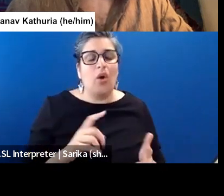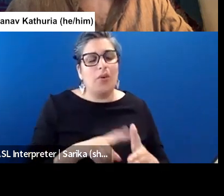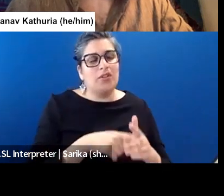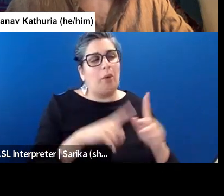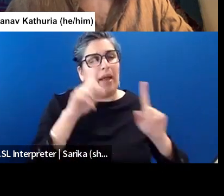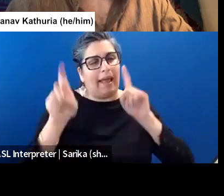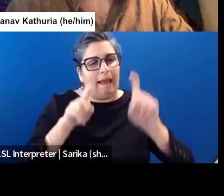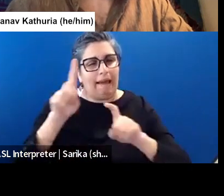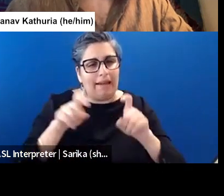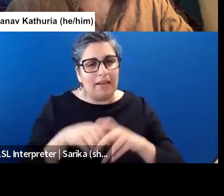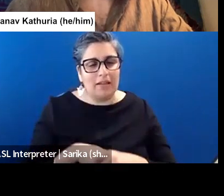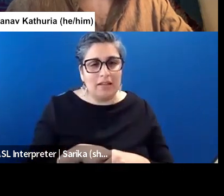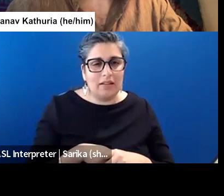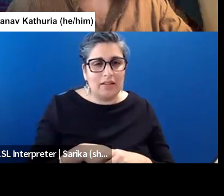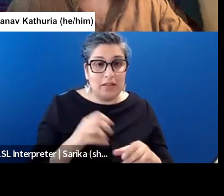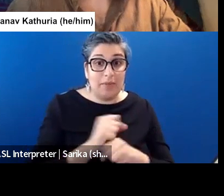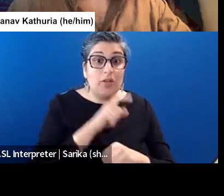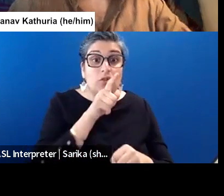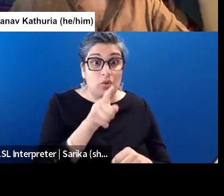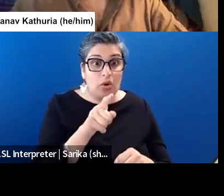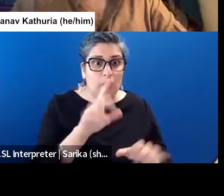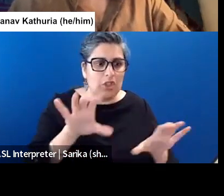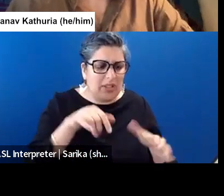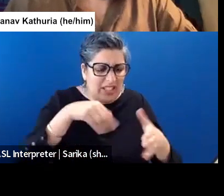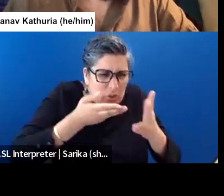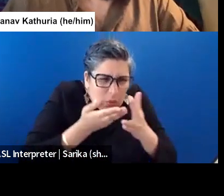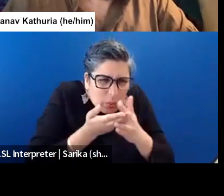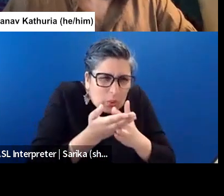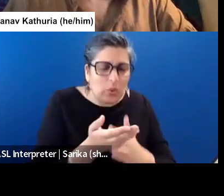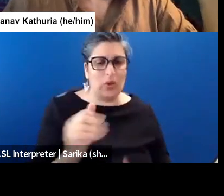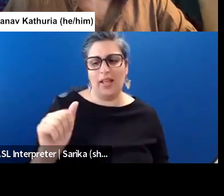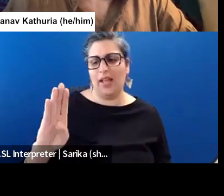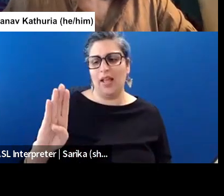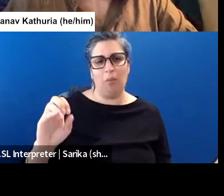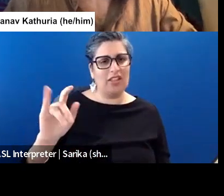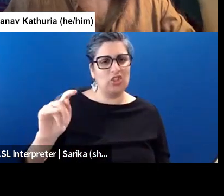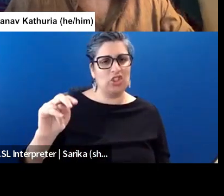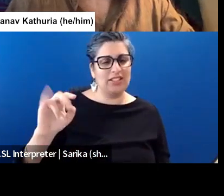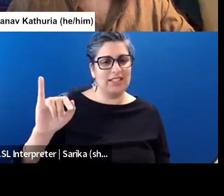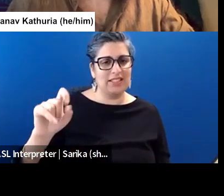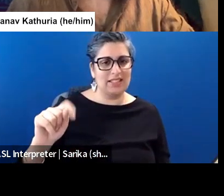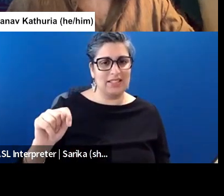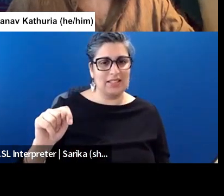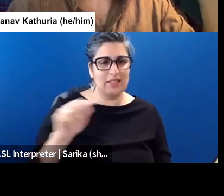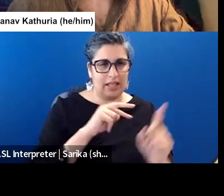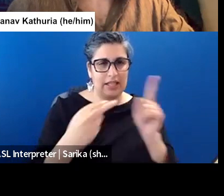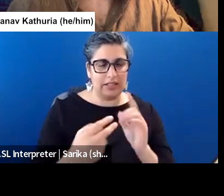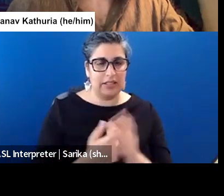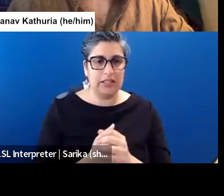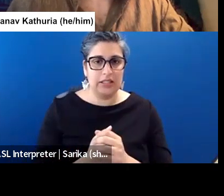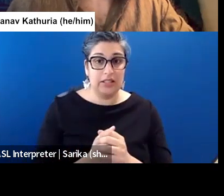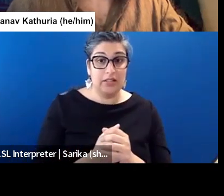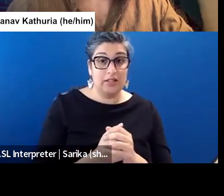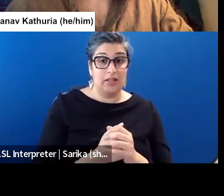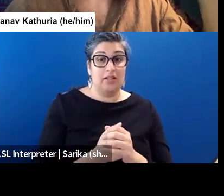questions to make sure that we're doing it through an abolitionist lens. So an abolition, as well